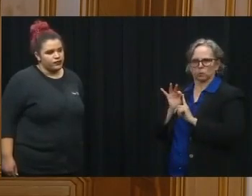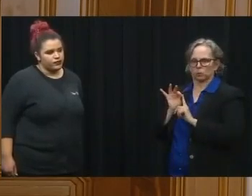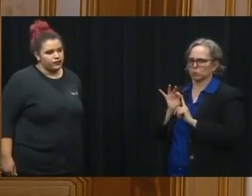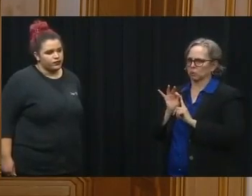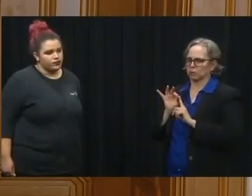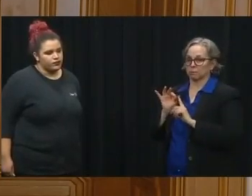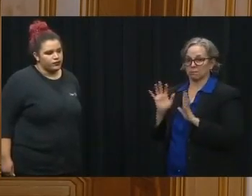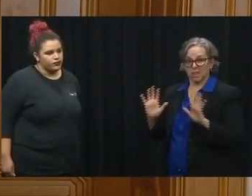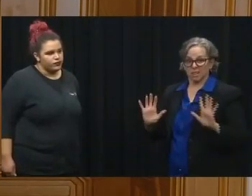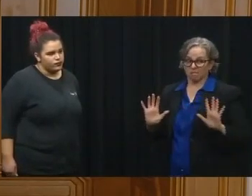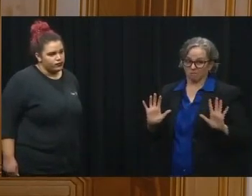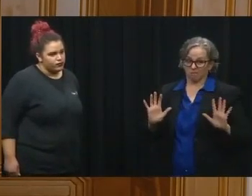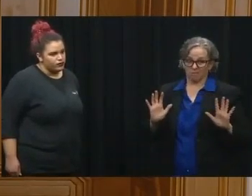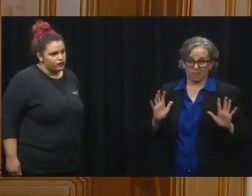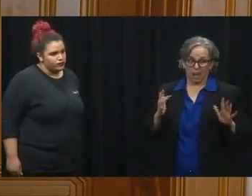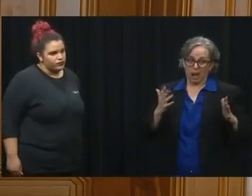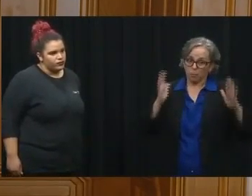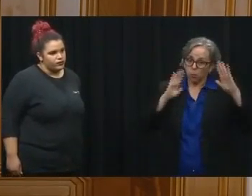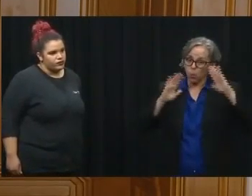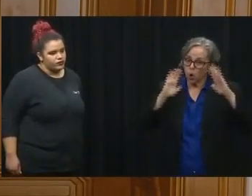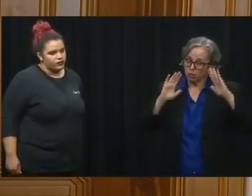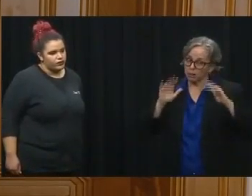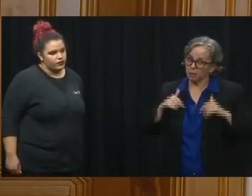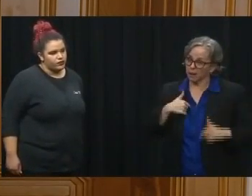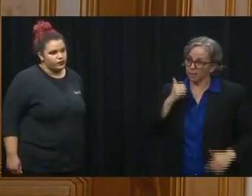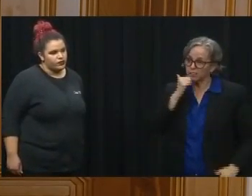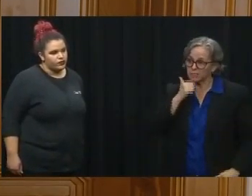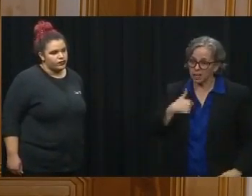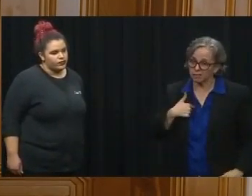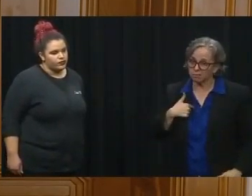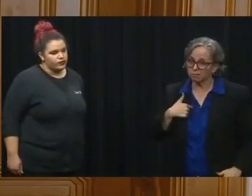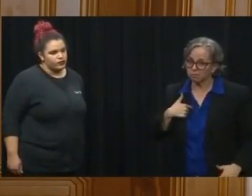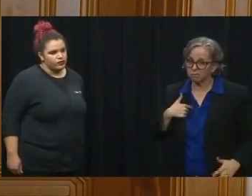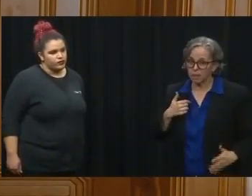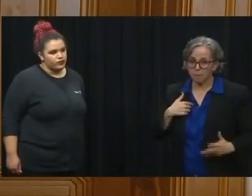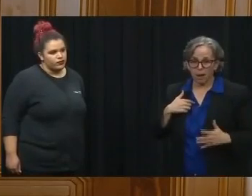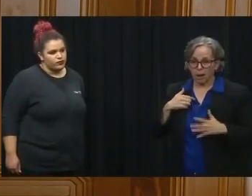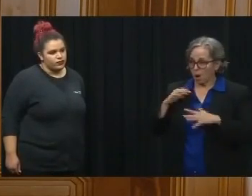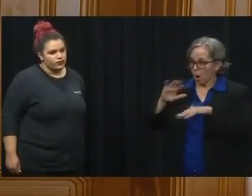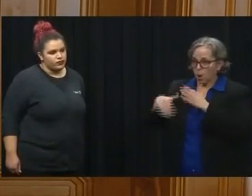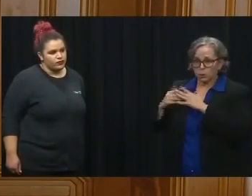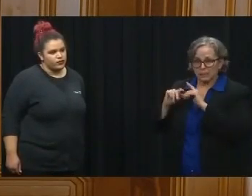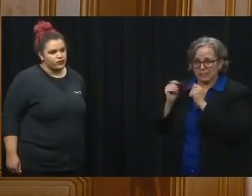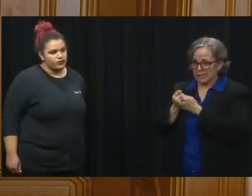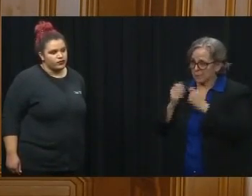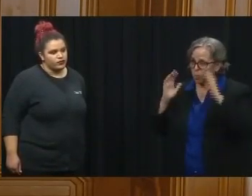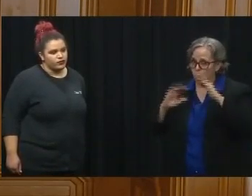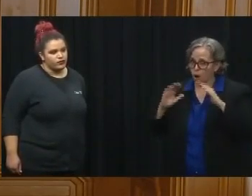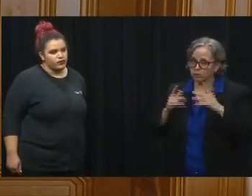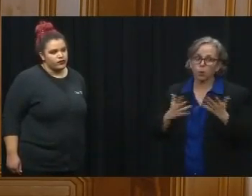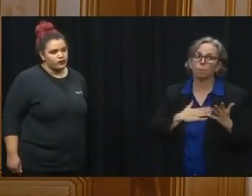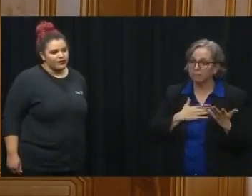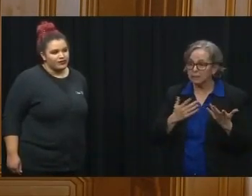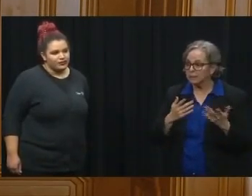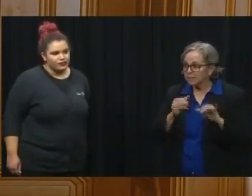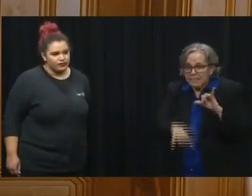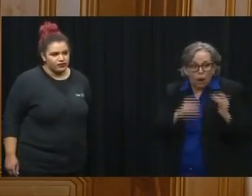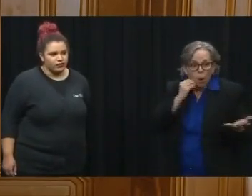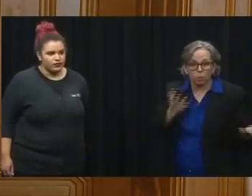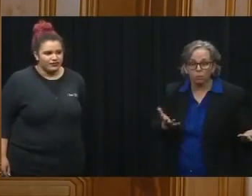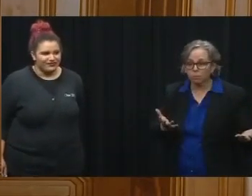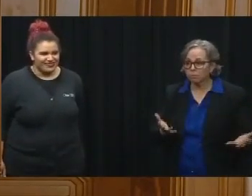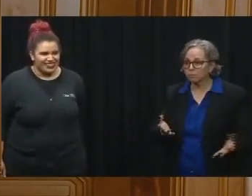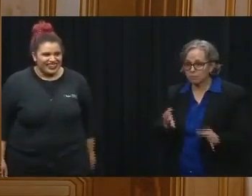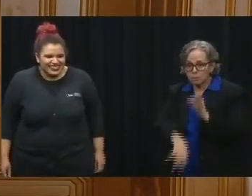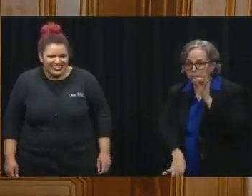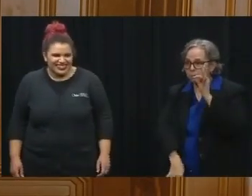day, and all our team does. So stay home. Okay, thanks. And then